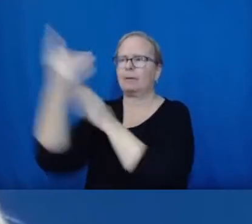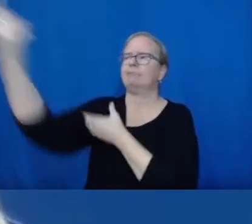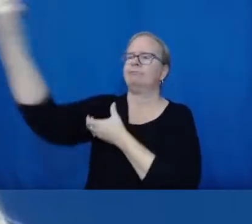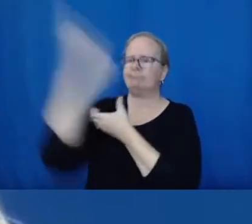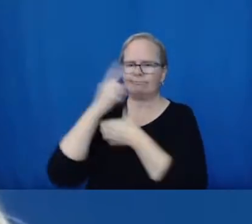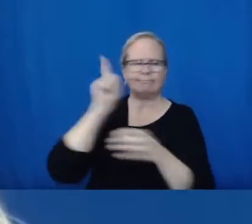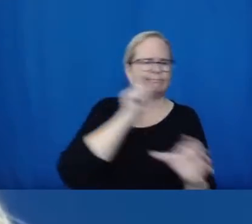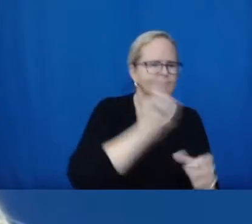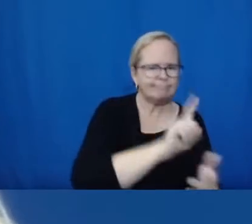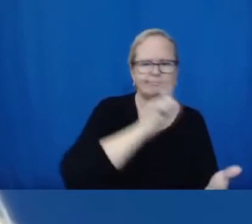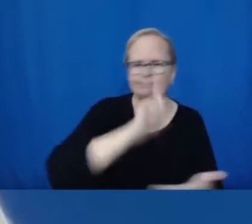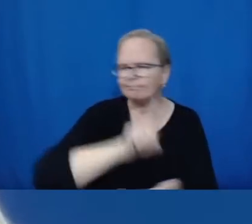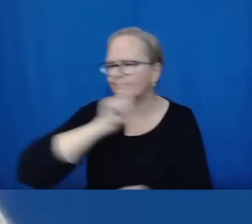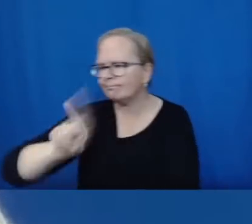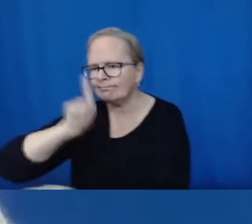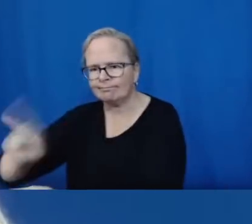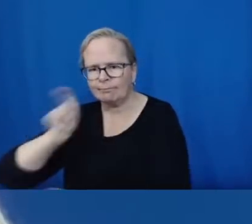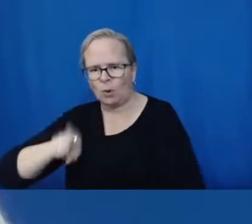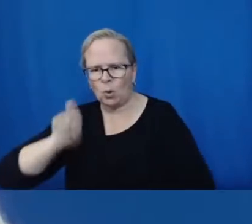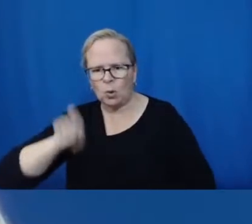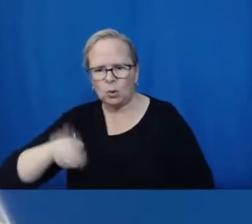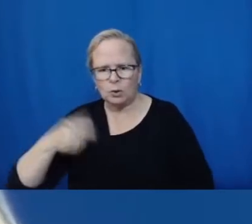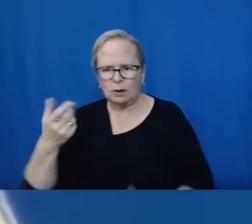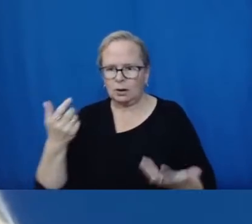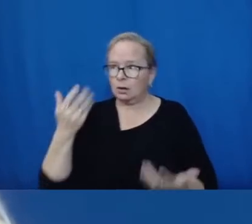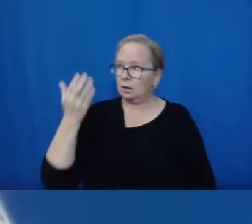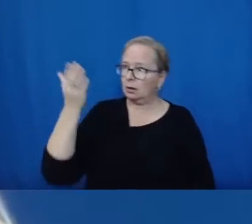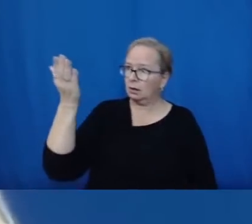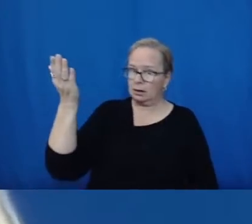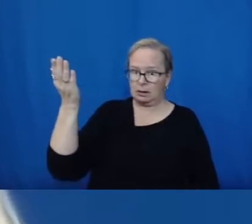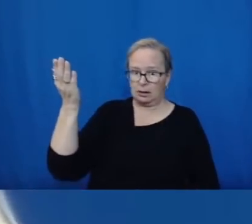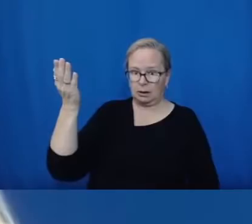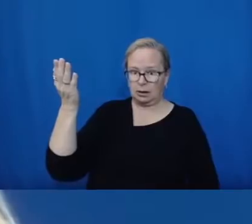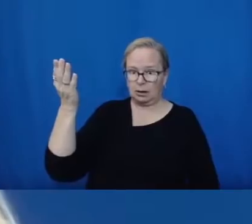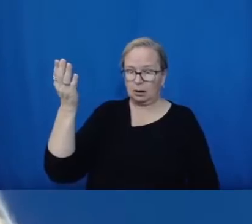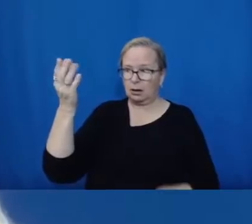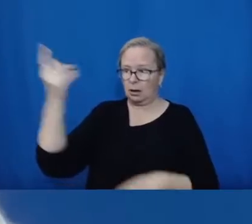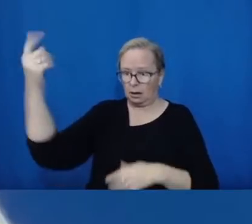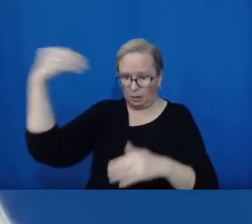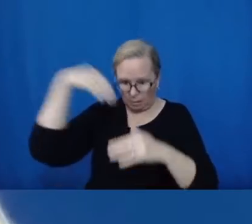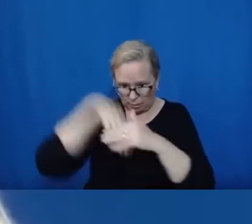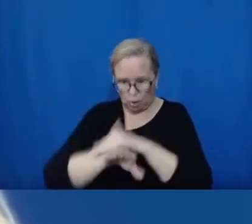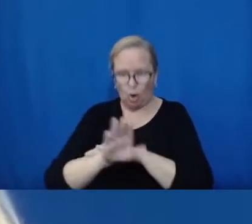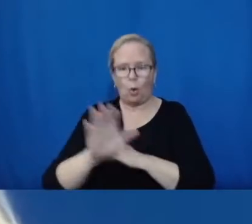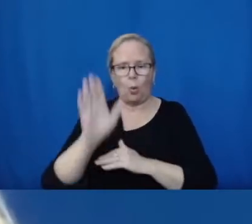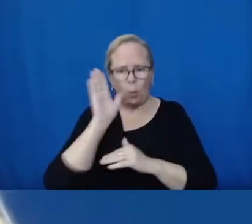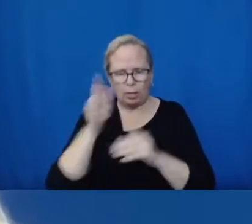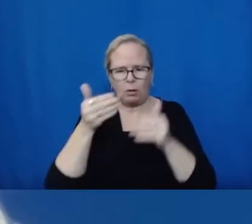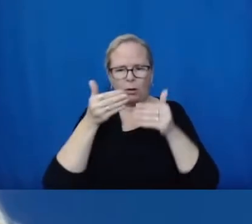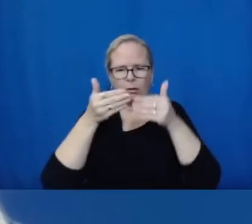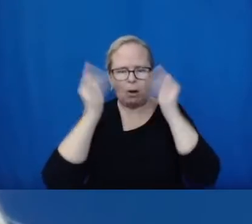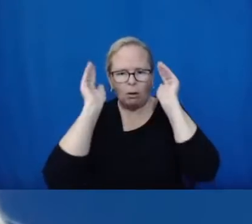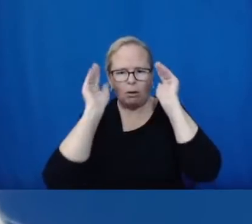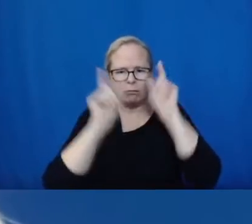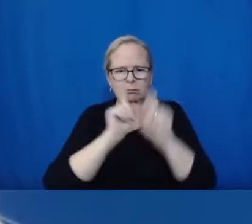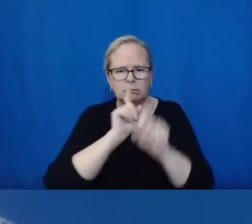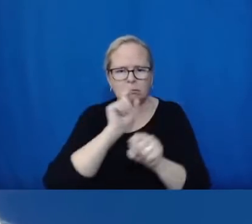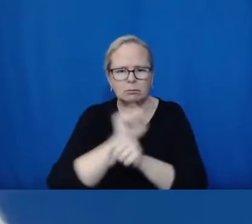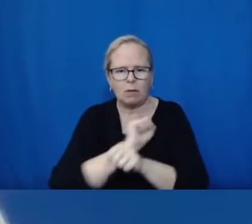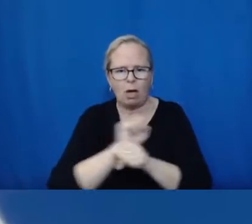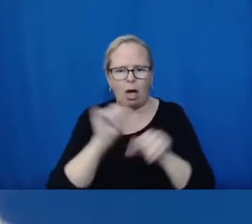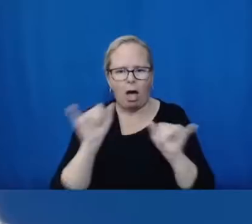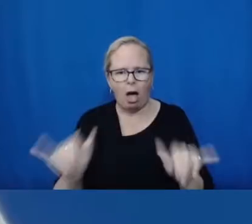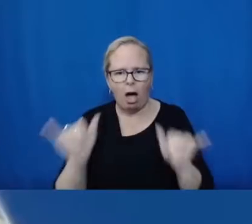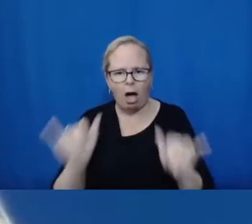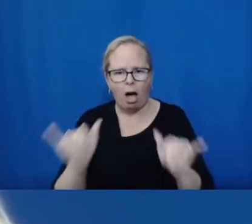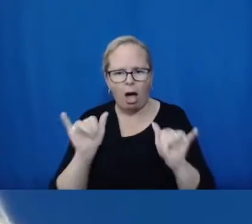them to open them to the reality that is still facing this province.